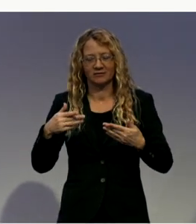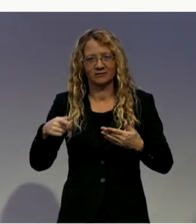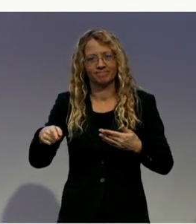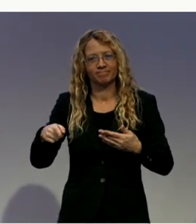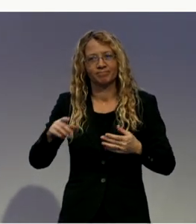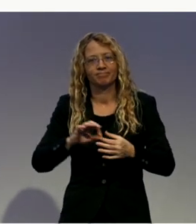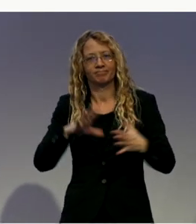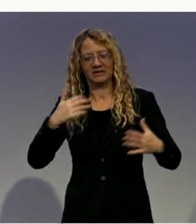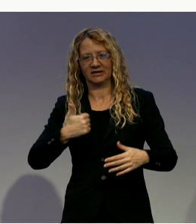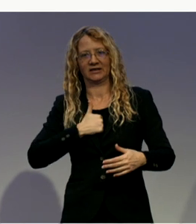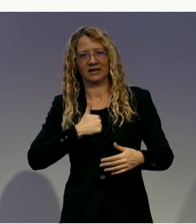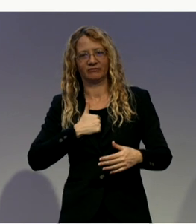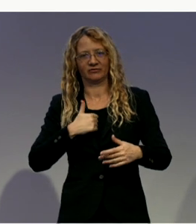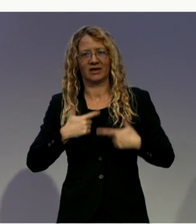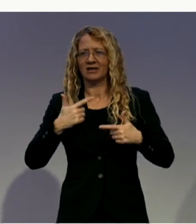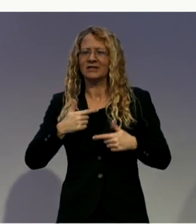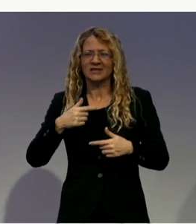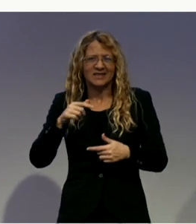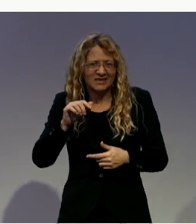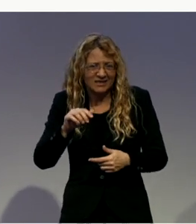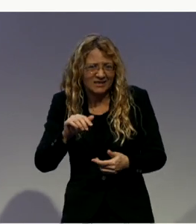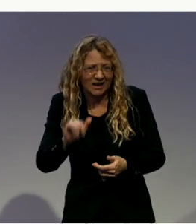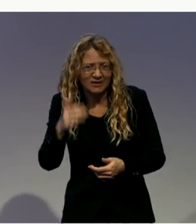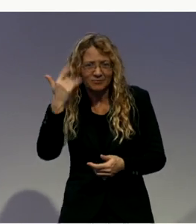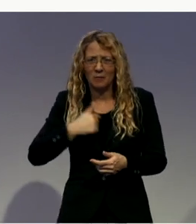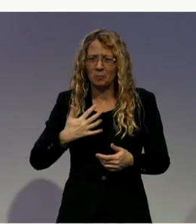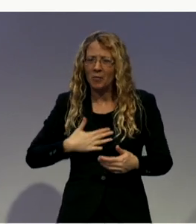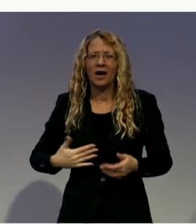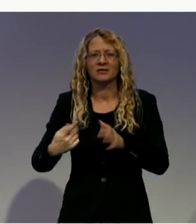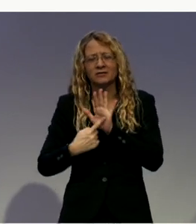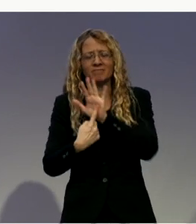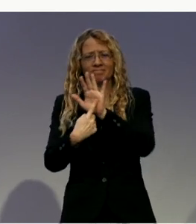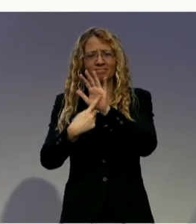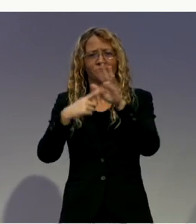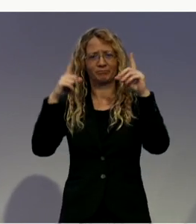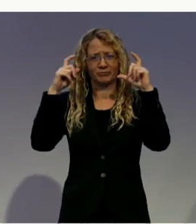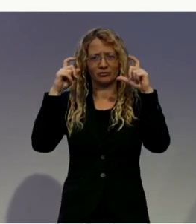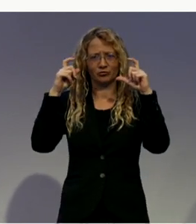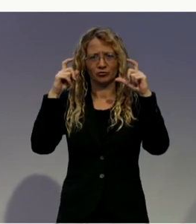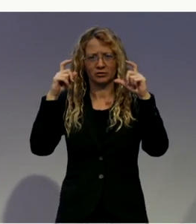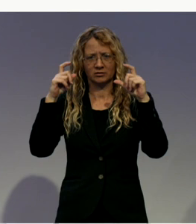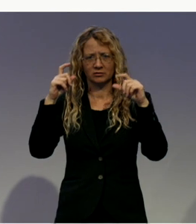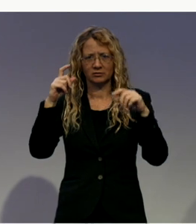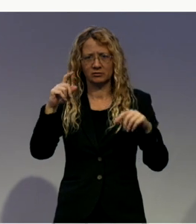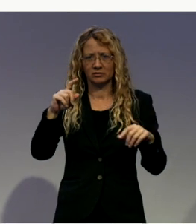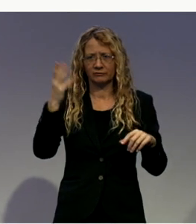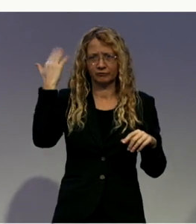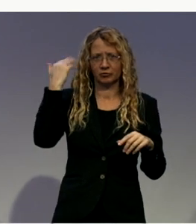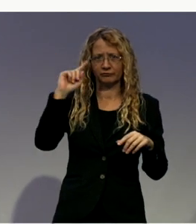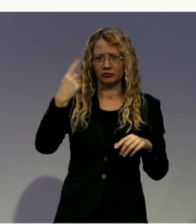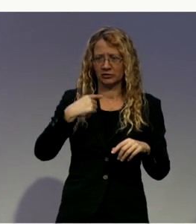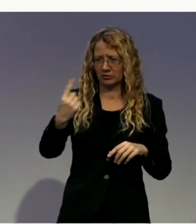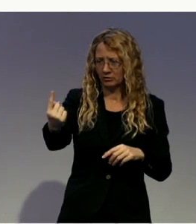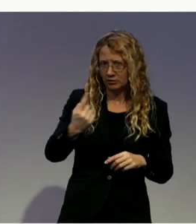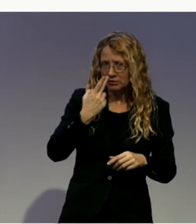how people come to us, when people come to us with the impression that they are going